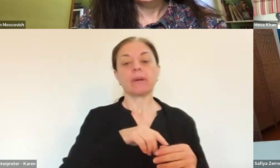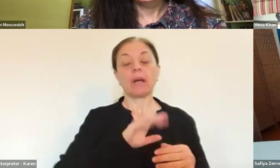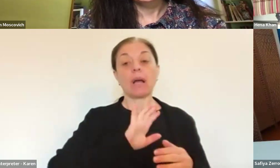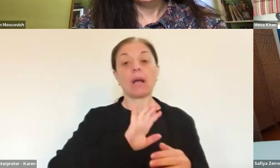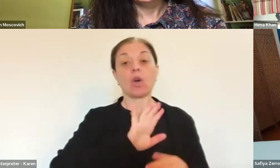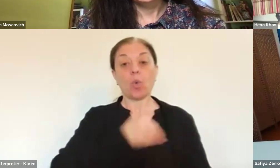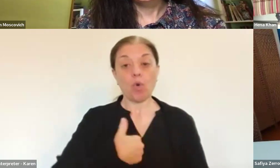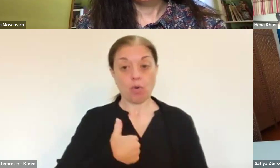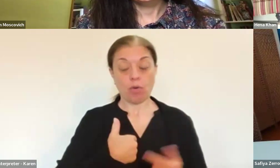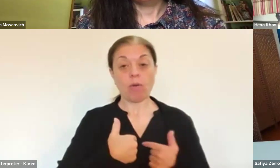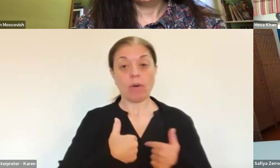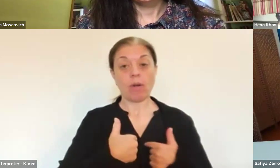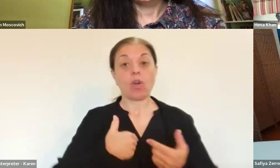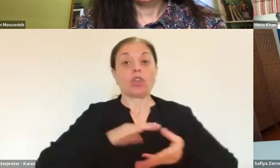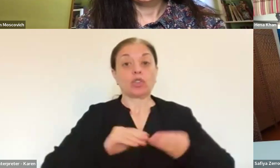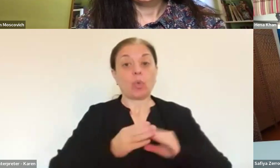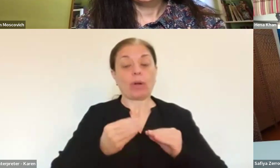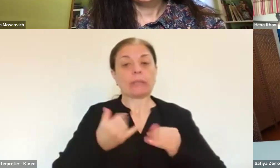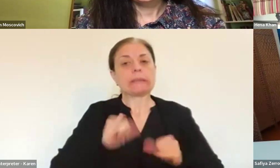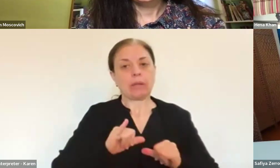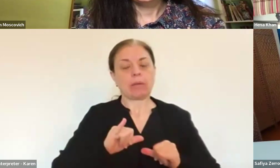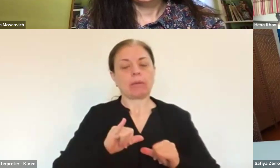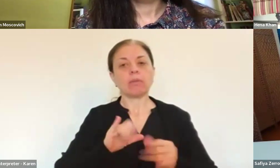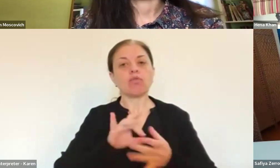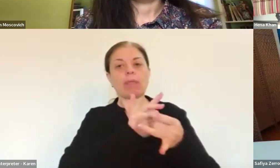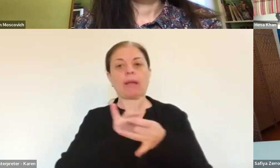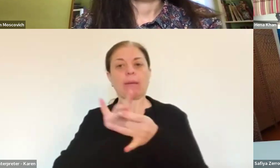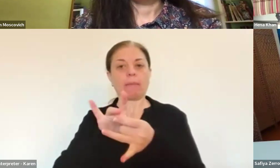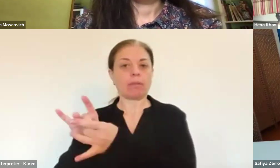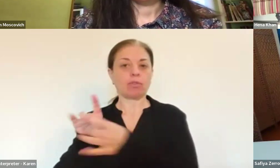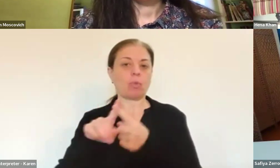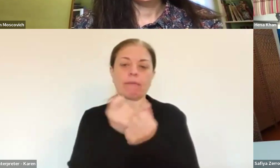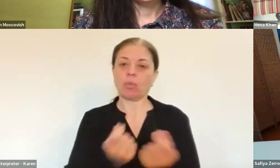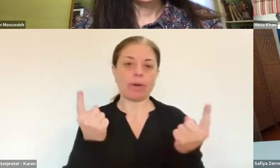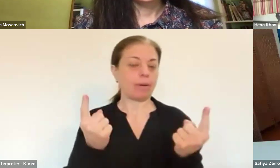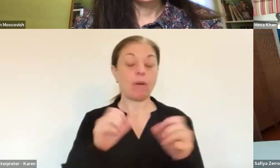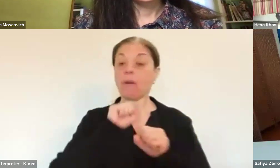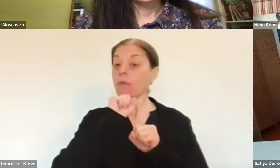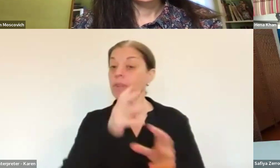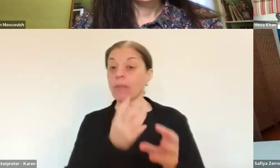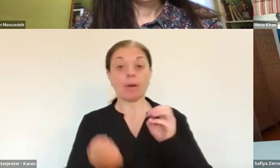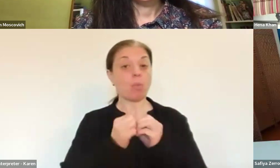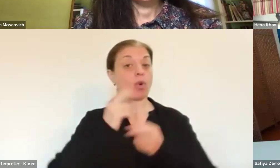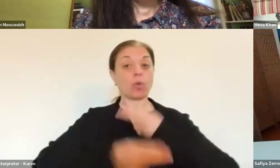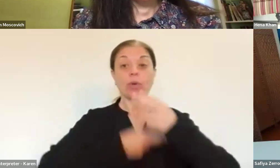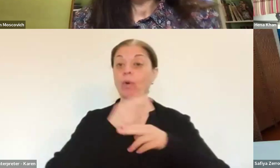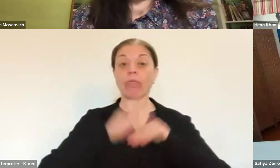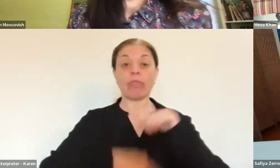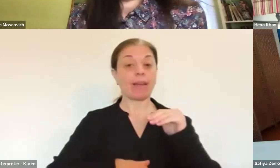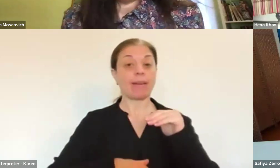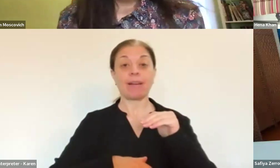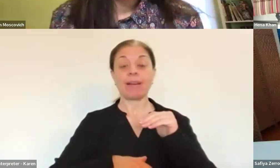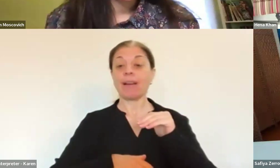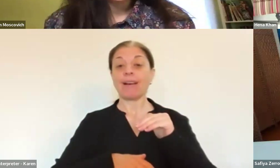at its core, the story is still and can still be relatable to everyone. There's nothing more universal than an underdog